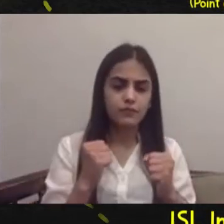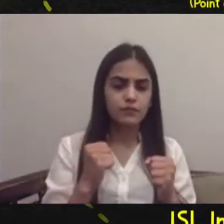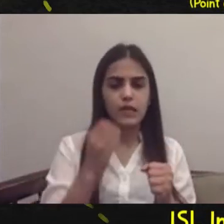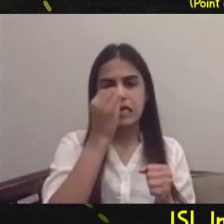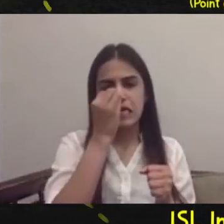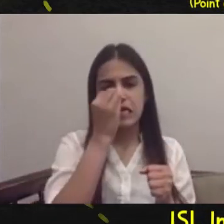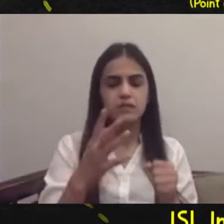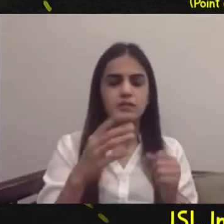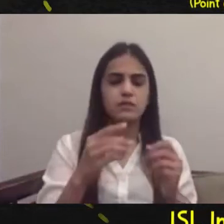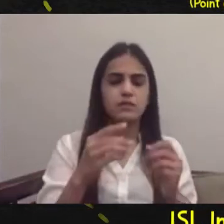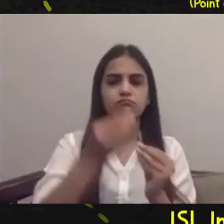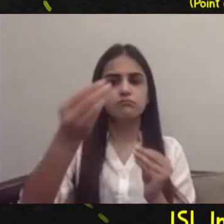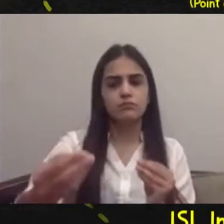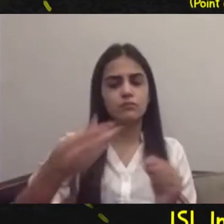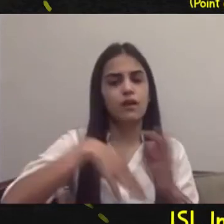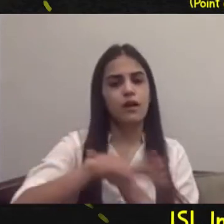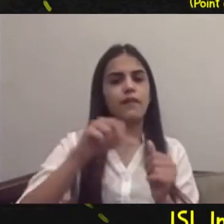refer to in aggregate.